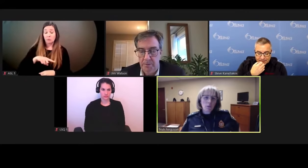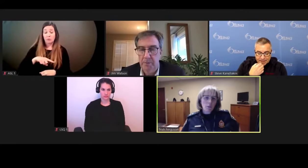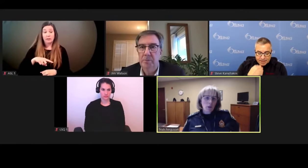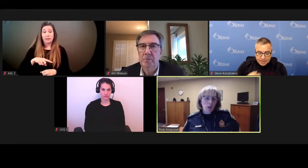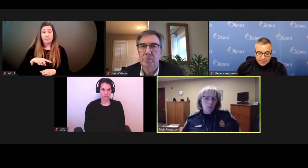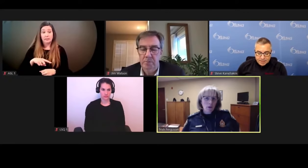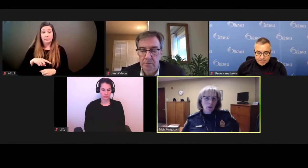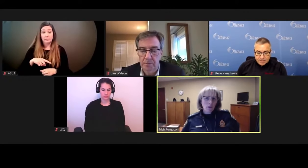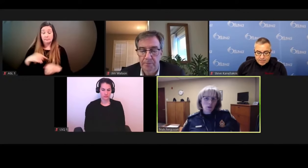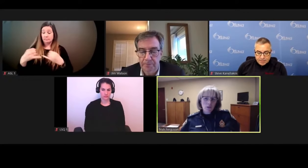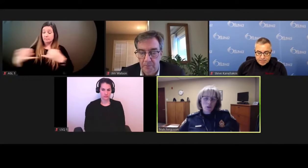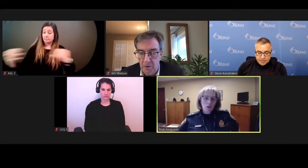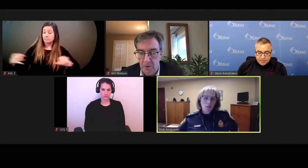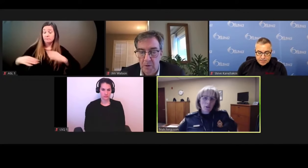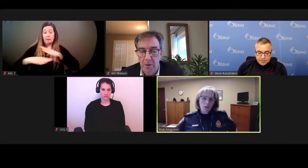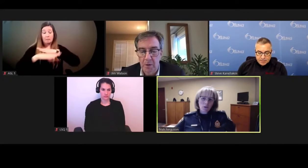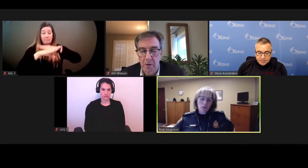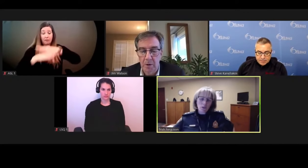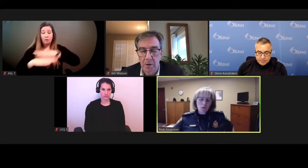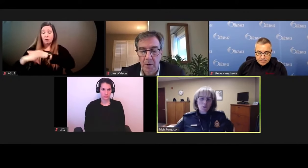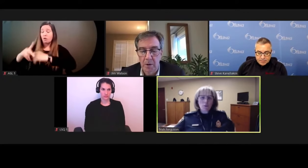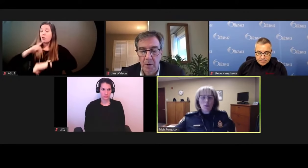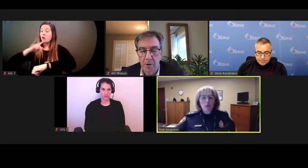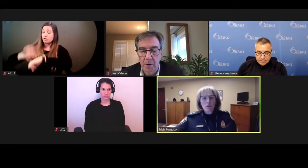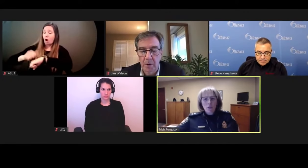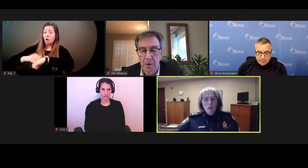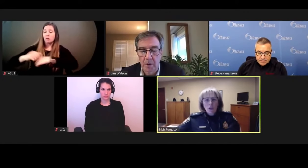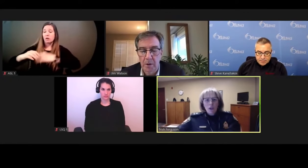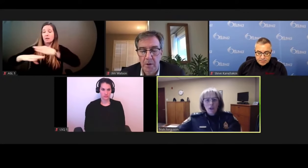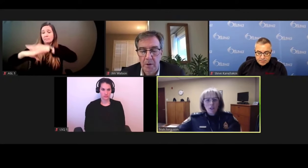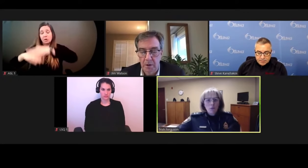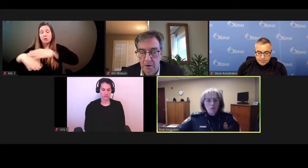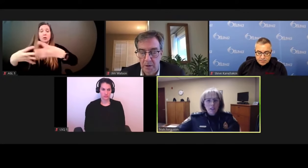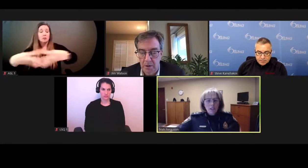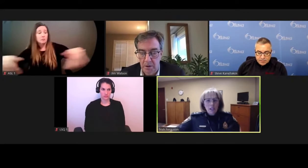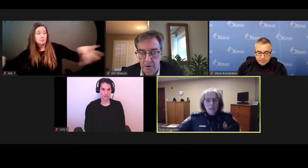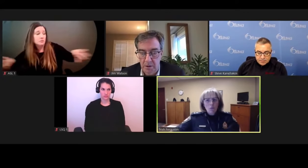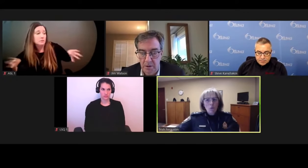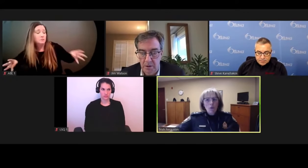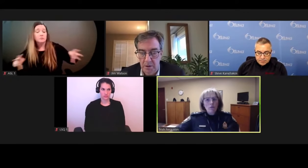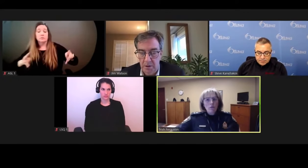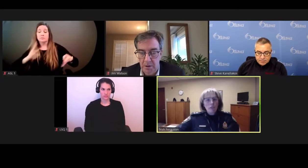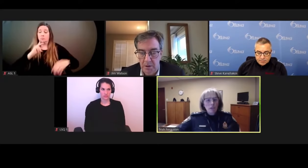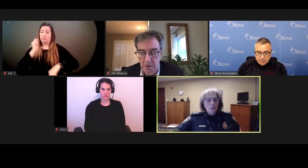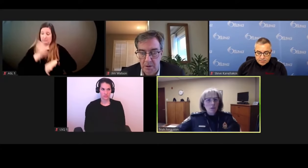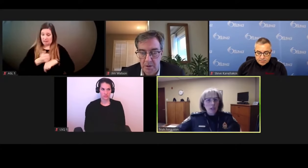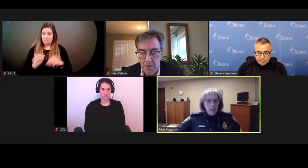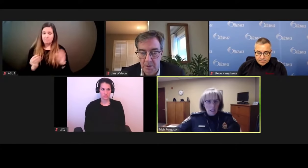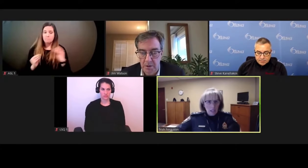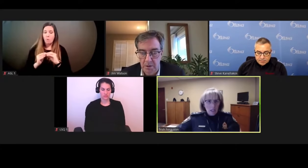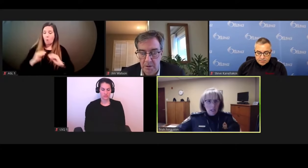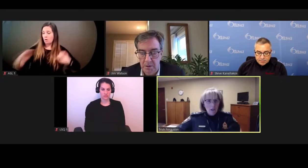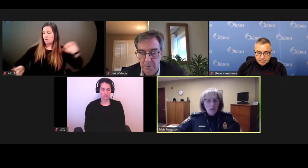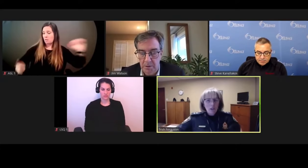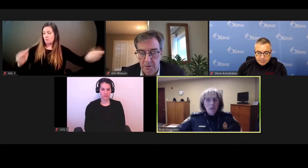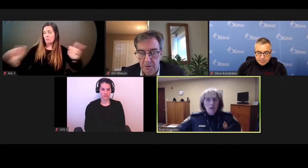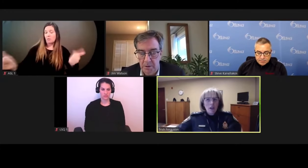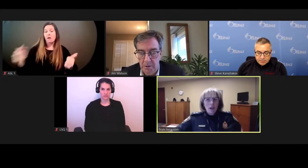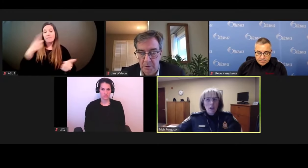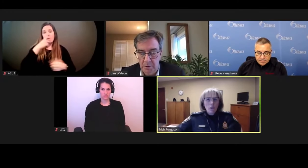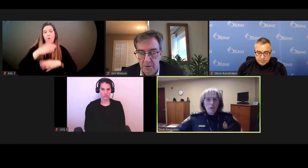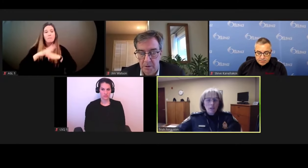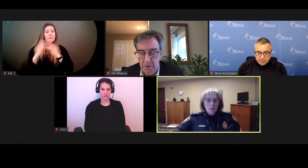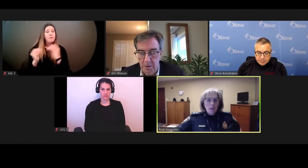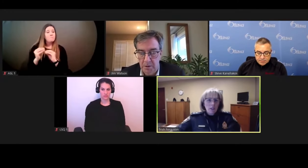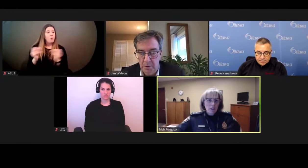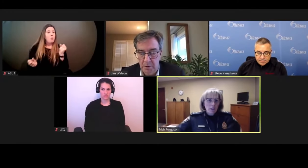heard we'll be putting up barriers, concrete barriers and other jersey barriers, to prevent any more vehicles from getting in that area.